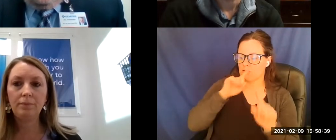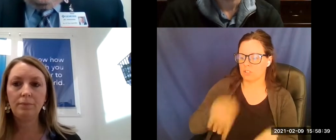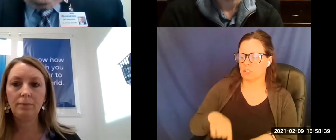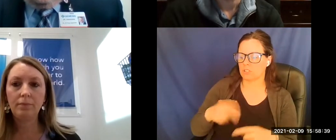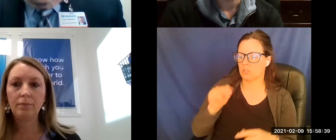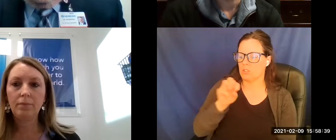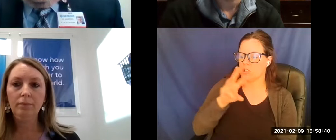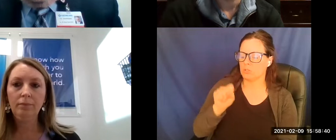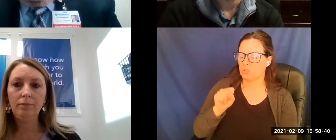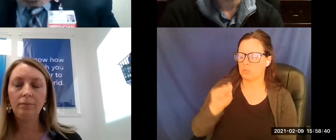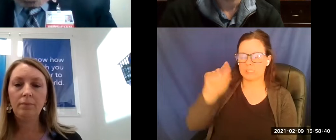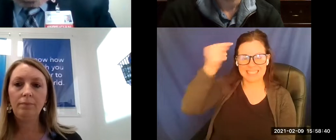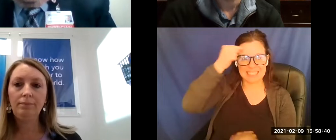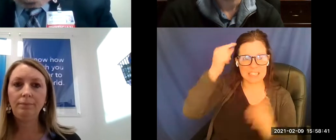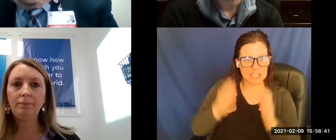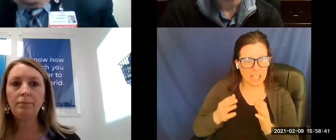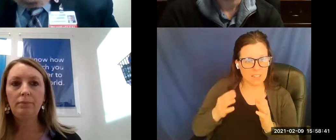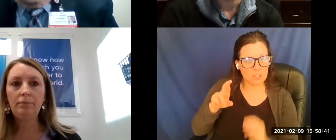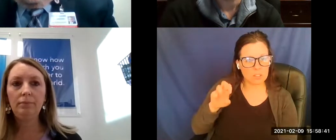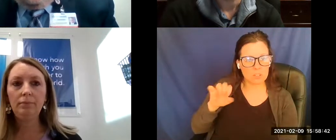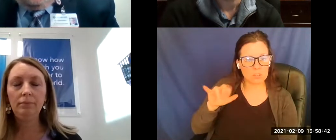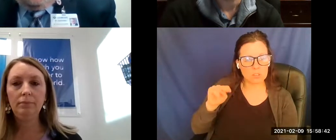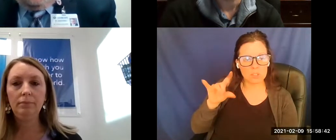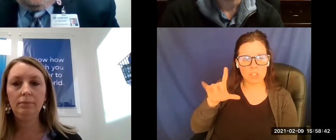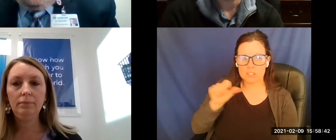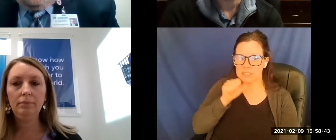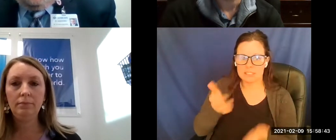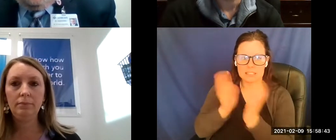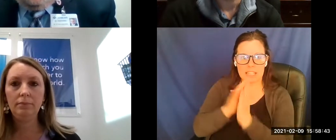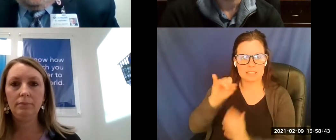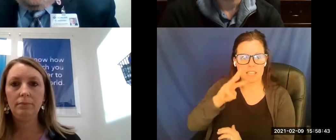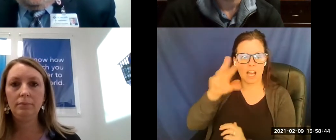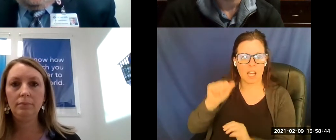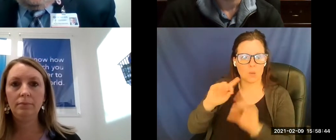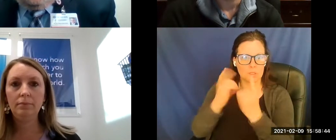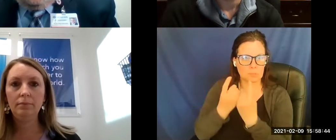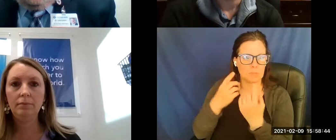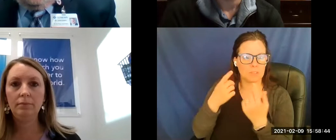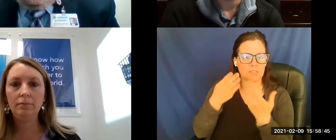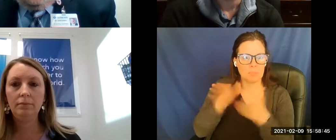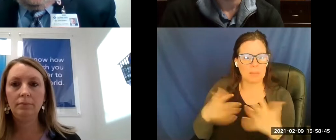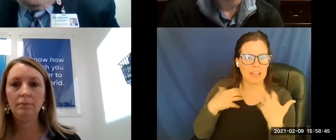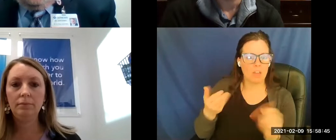Reynolds did not consult with the Iowa Department of Public Health before changing the mask mandates?